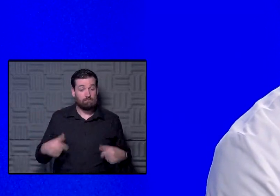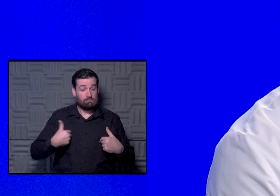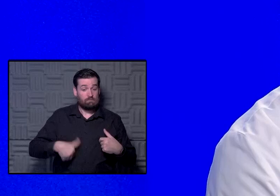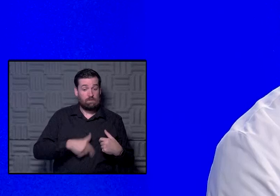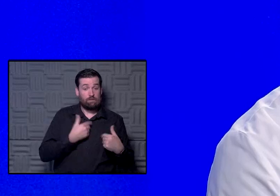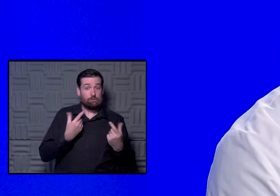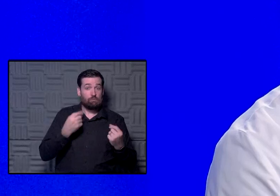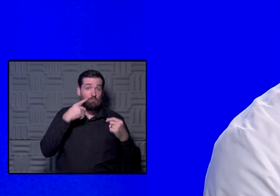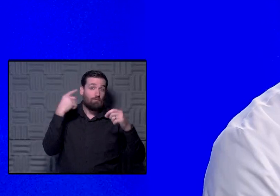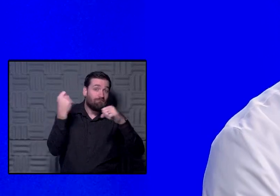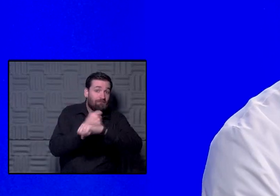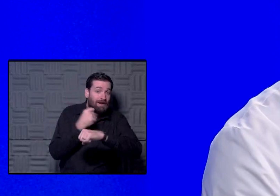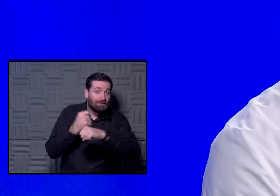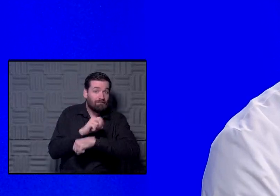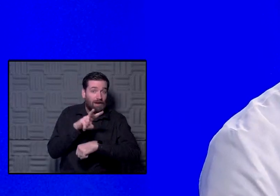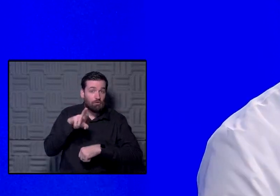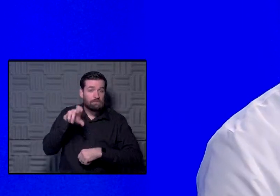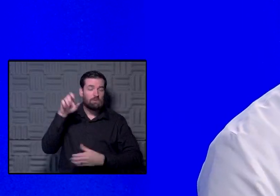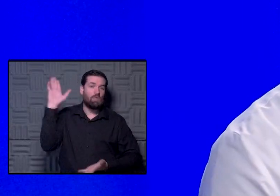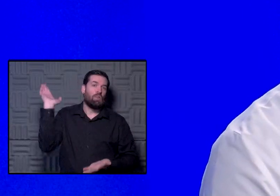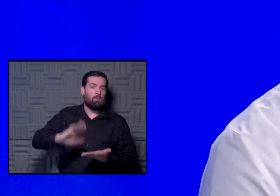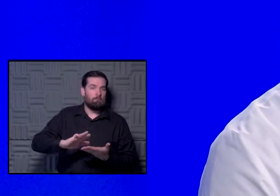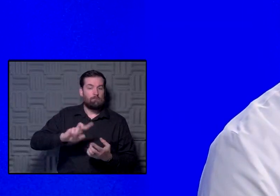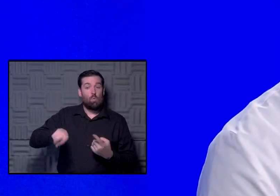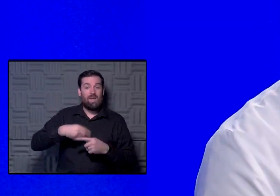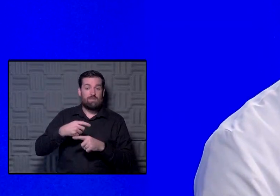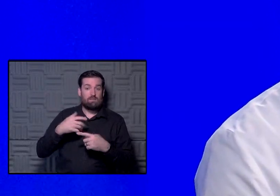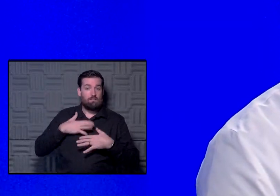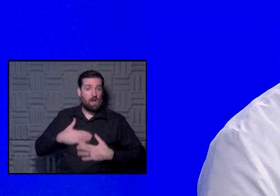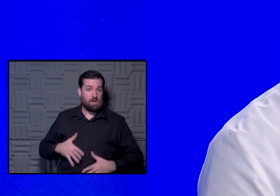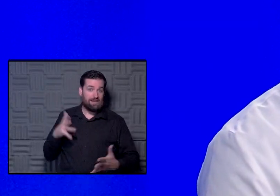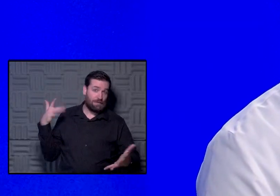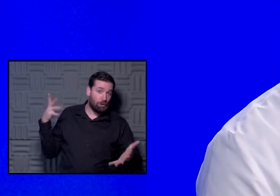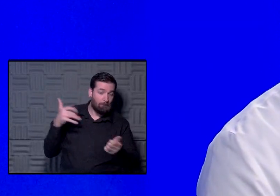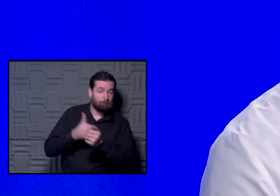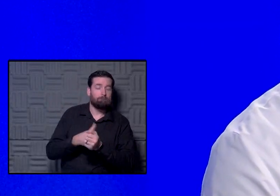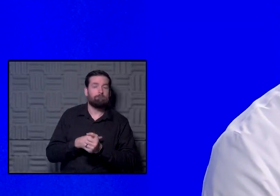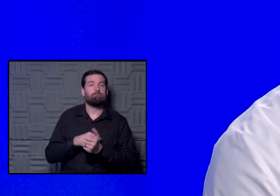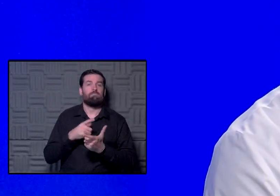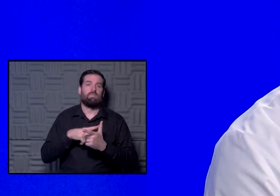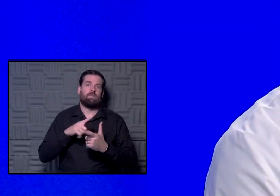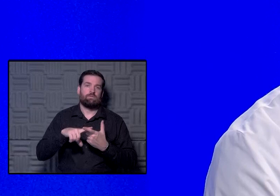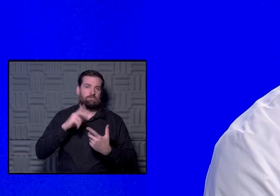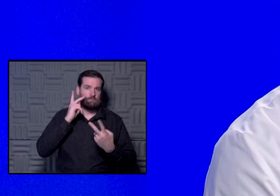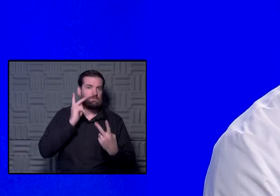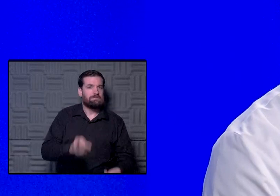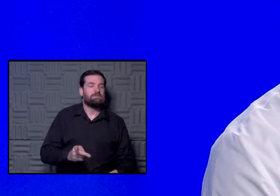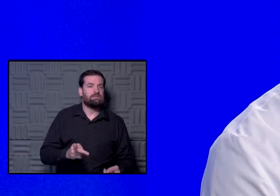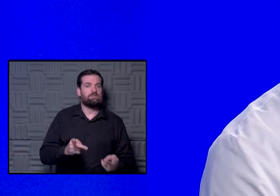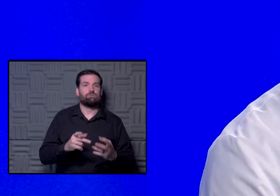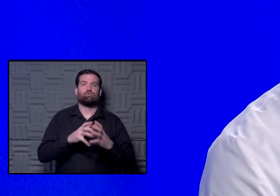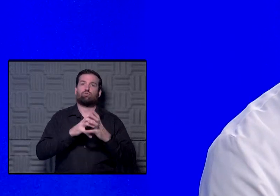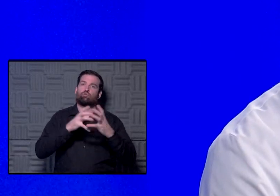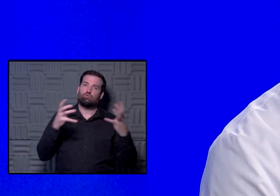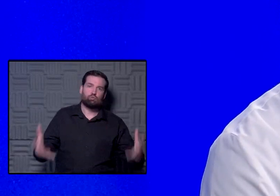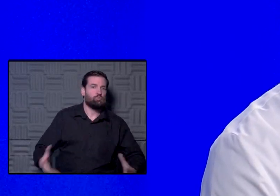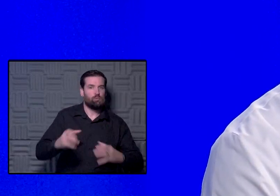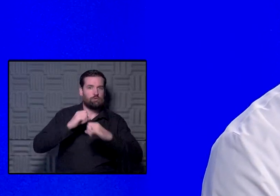to fight viruses, so that by the time our body catches up to that, that's when you can start to see that expressed